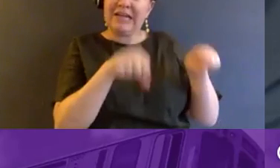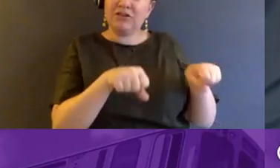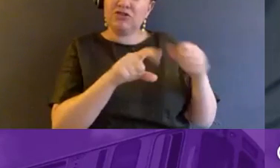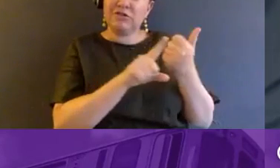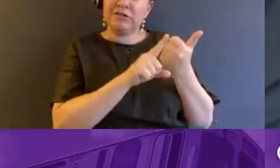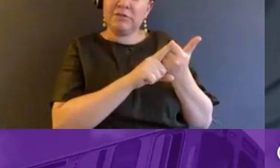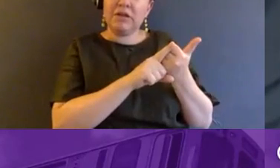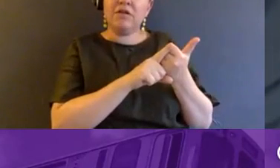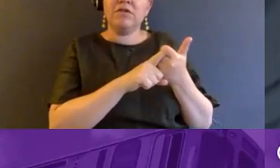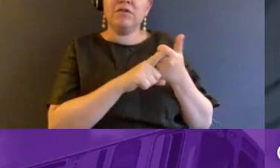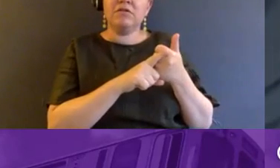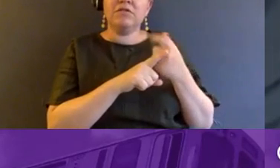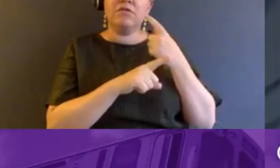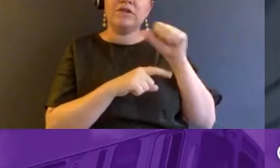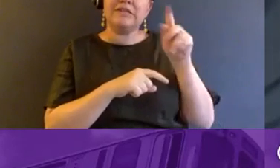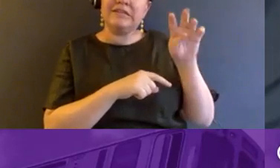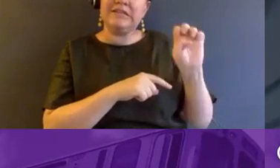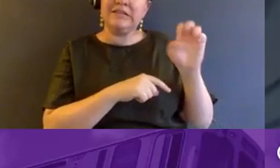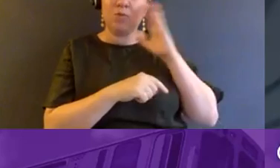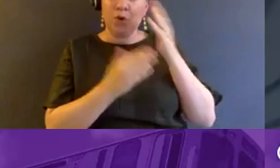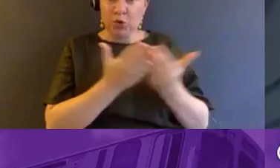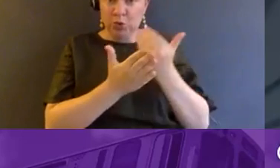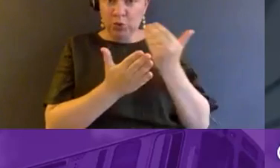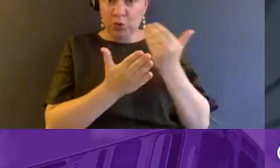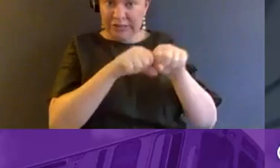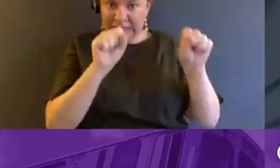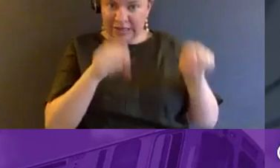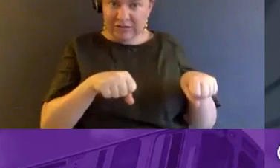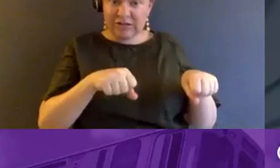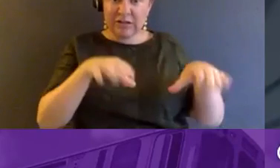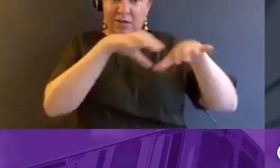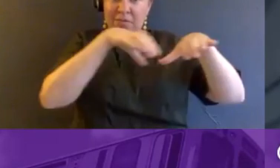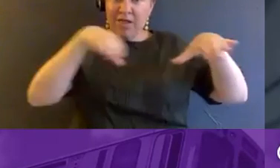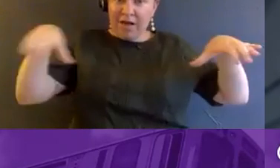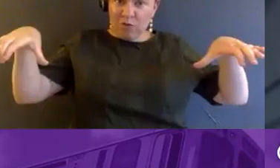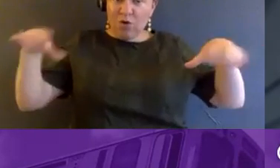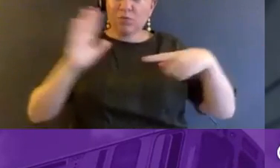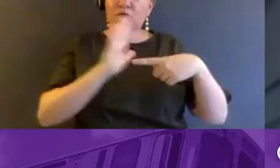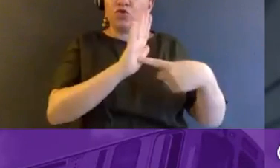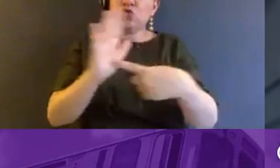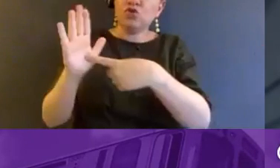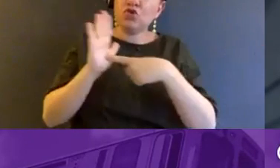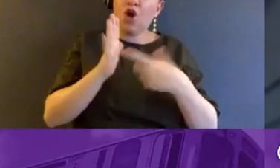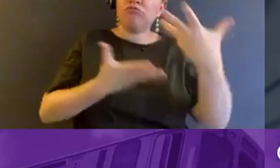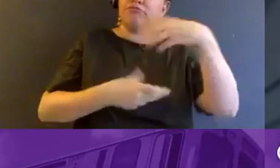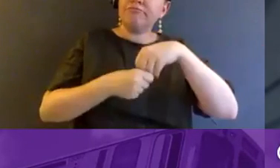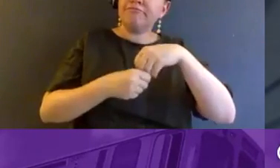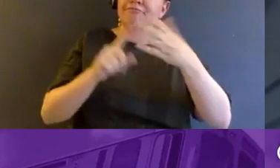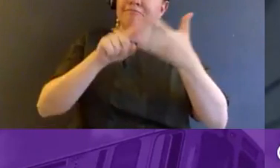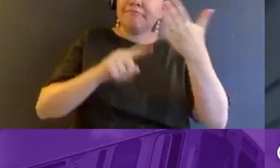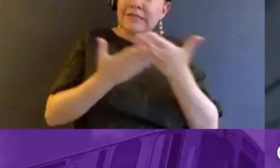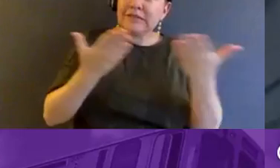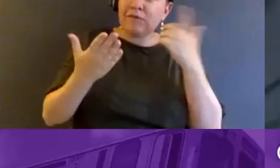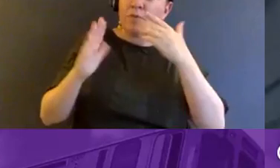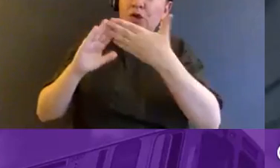me. Will the new stations and platform designs be reflected of their communities, such as